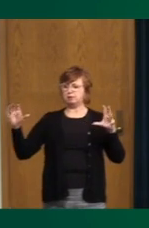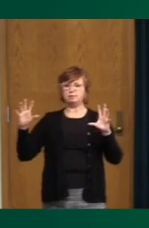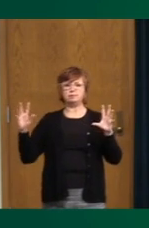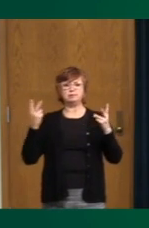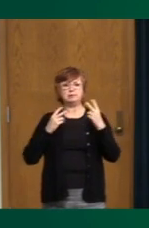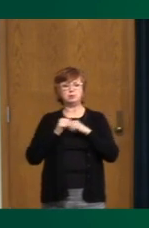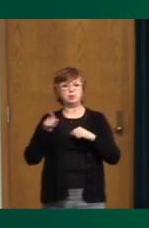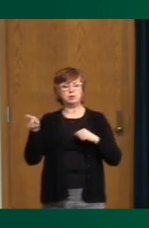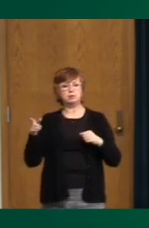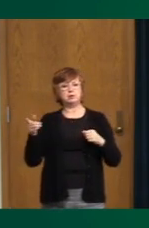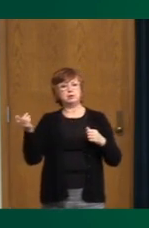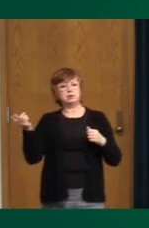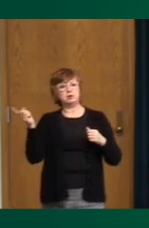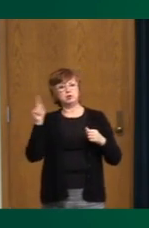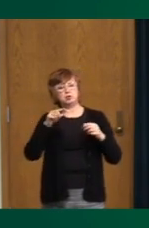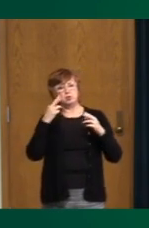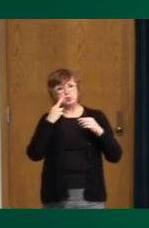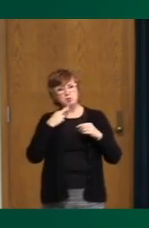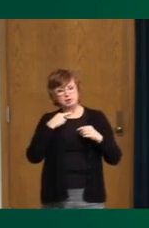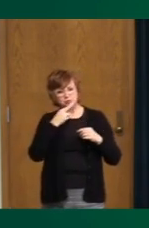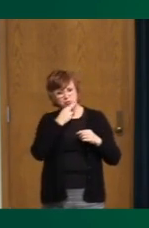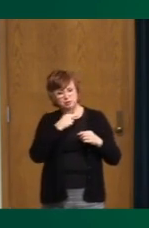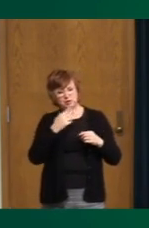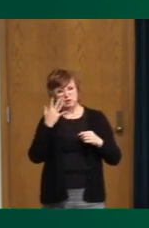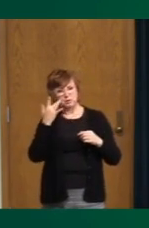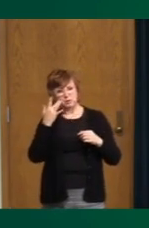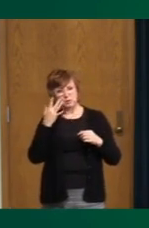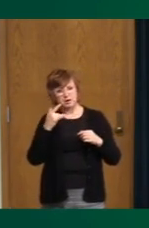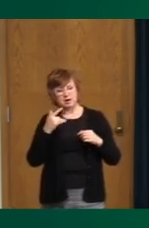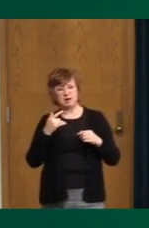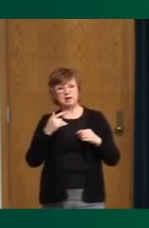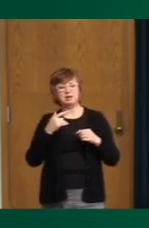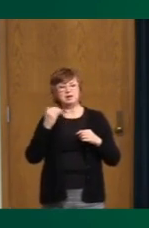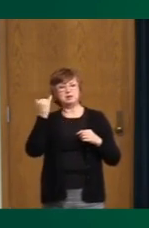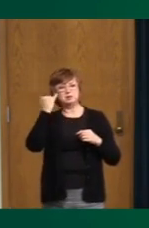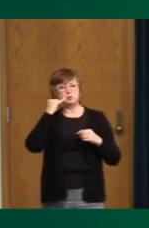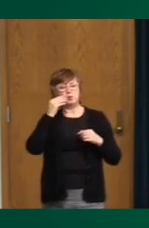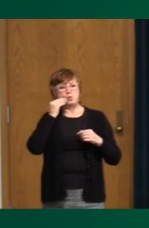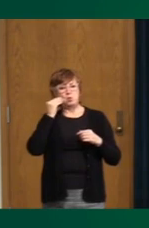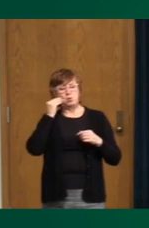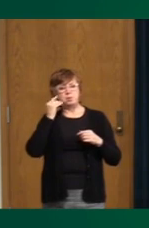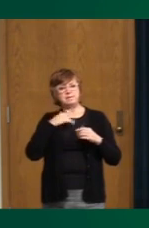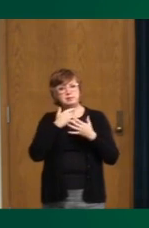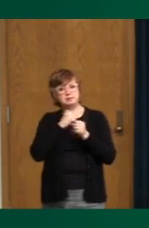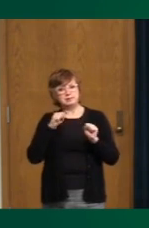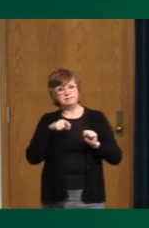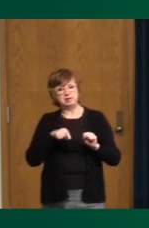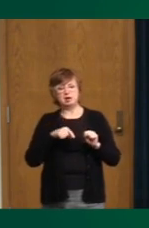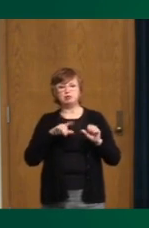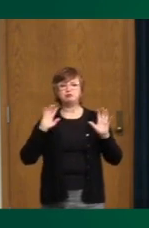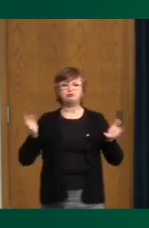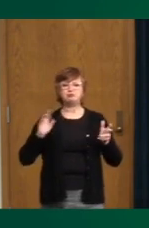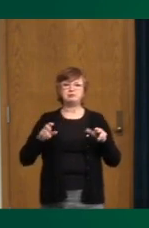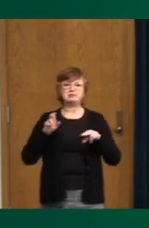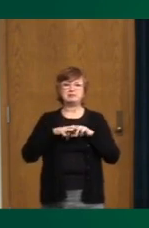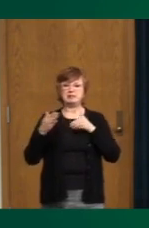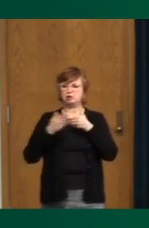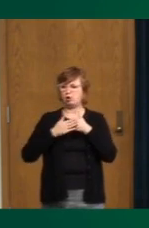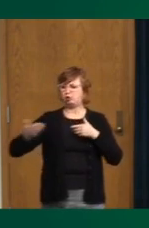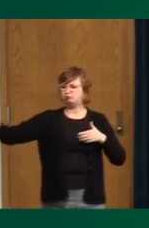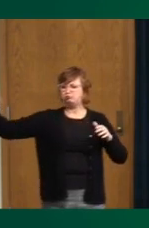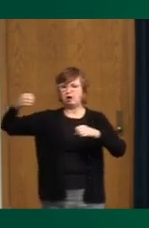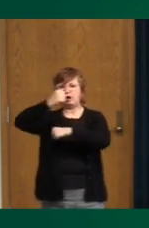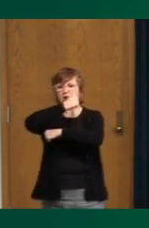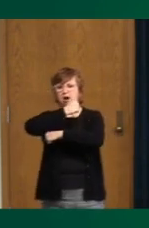our guard down, where we are abiding by the public health orders, rather than doing it in your own home, where we all too often do, and we're